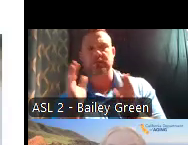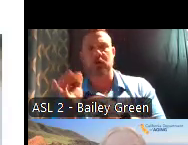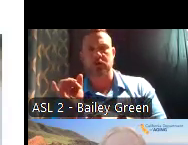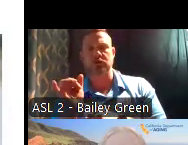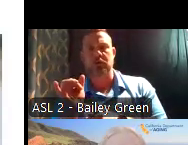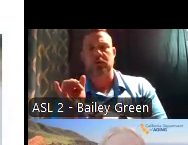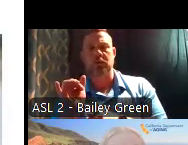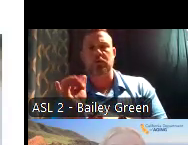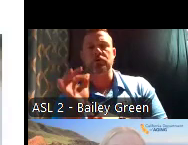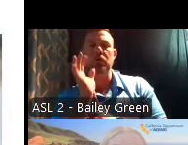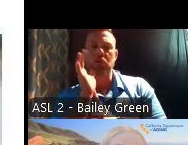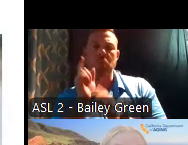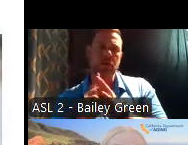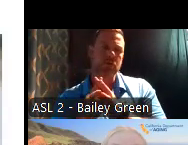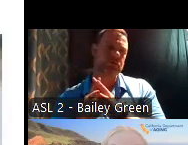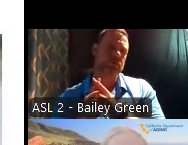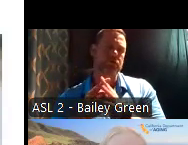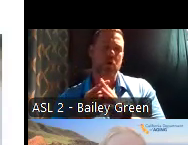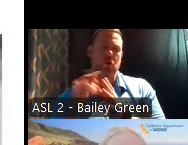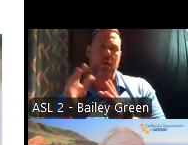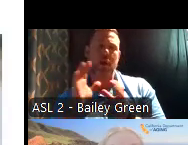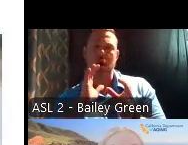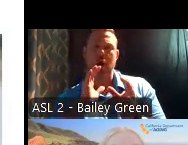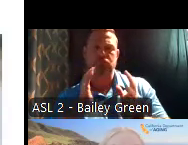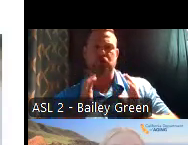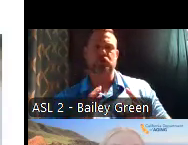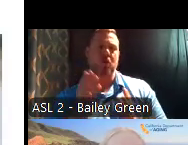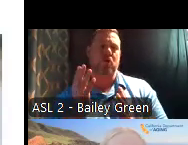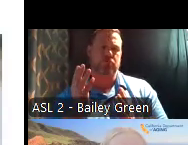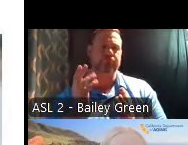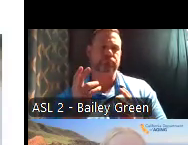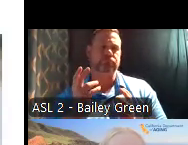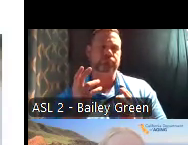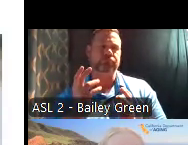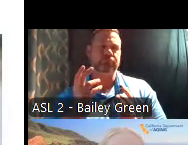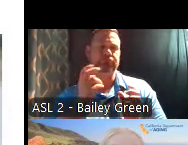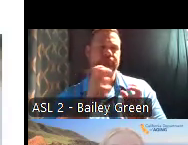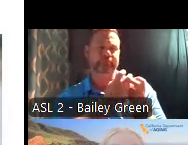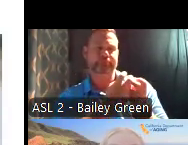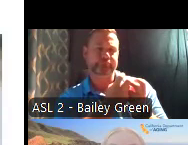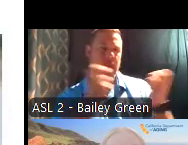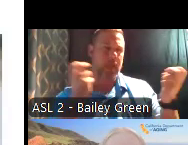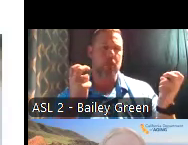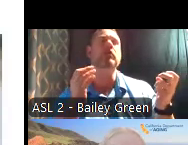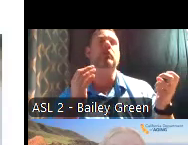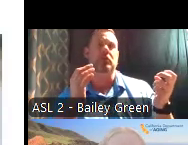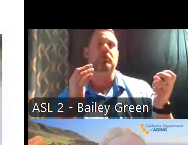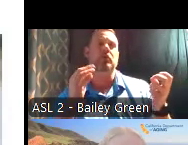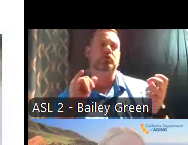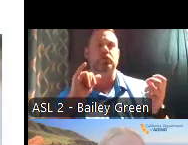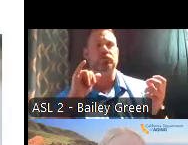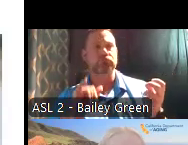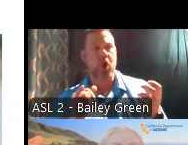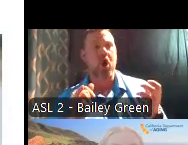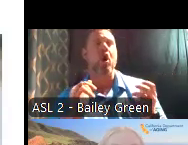So we're going to start the day with a consumer panel to, again, ground the day in the why we